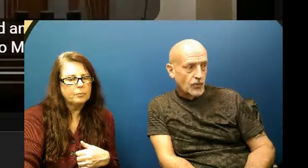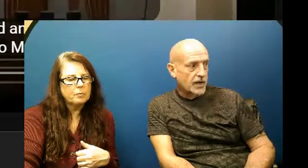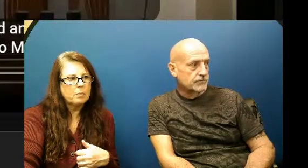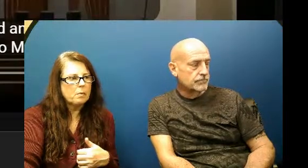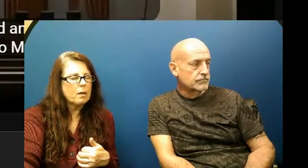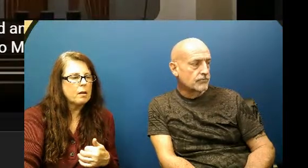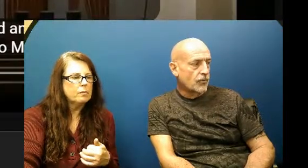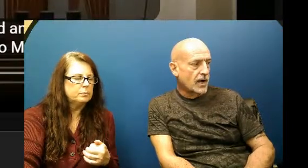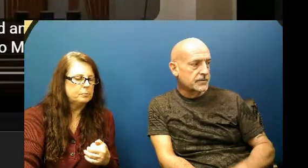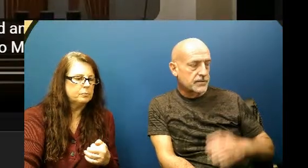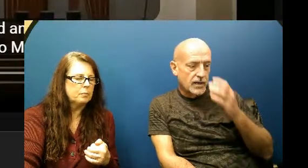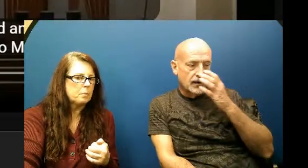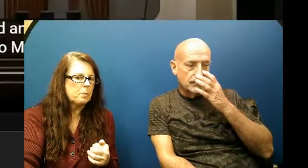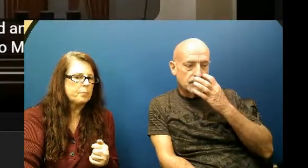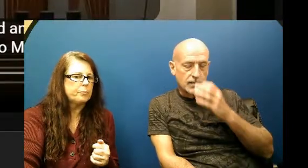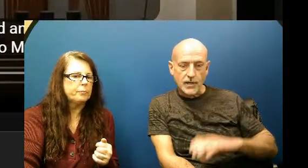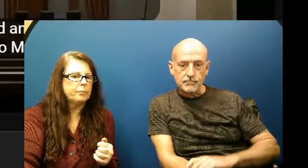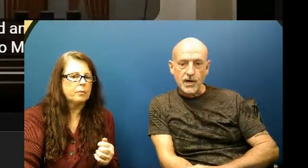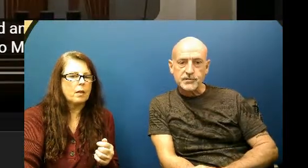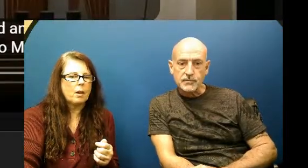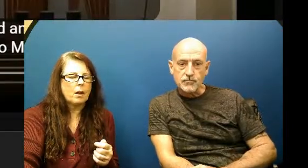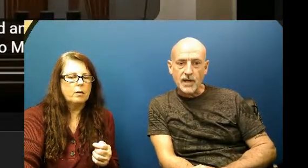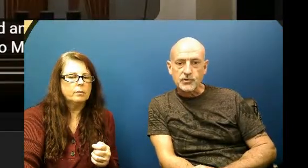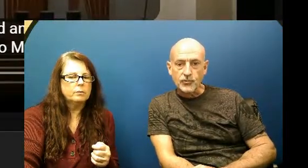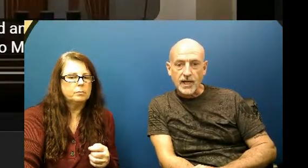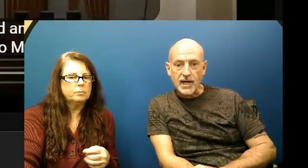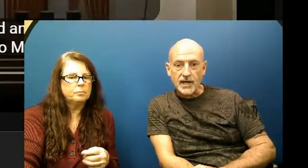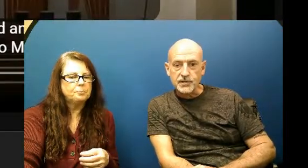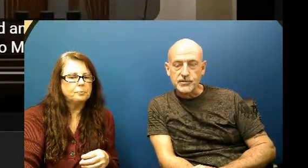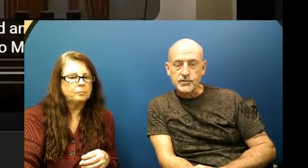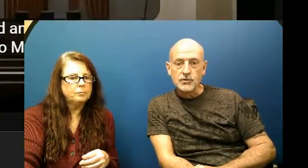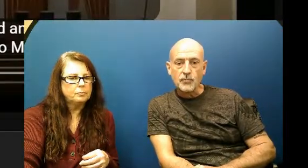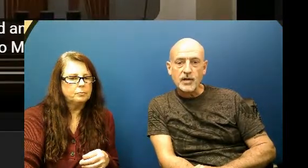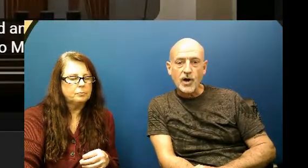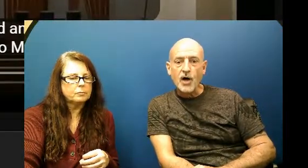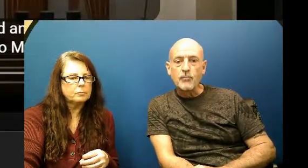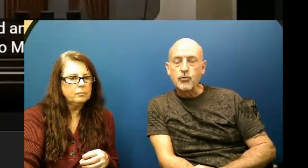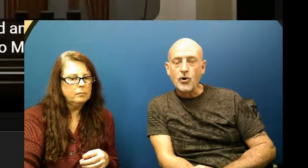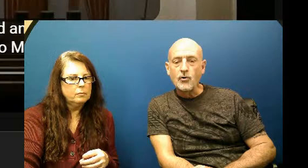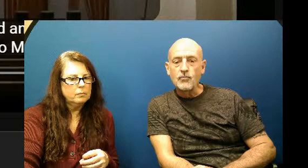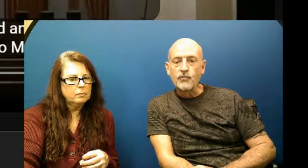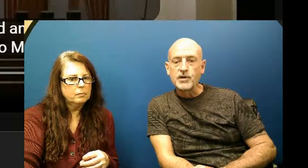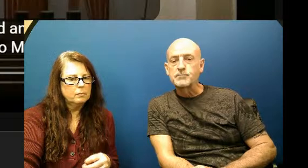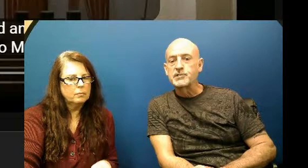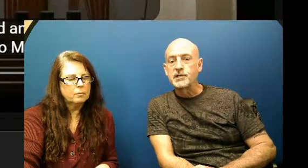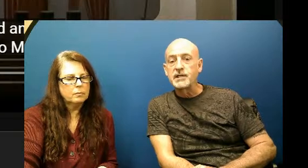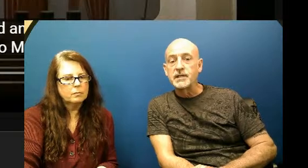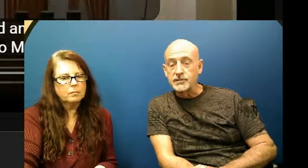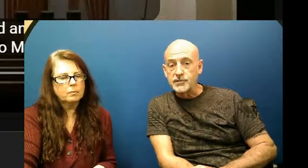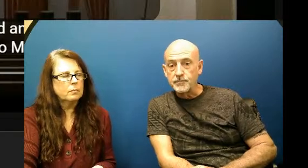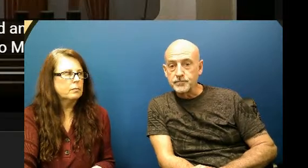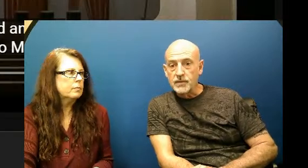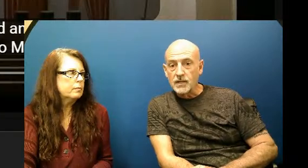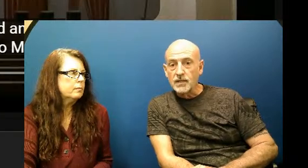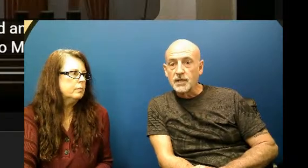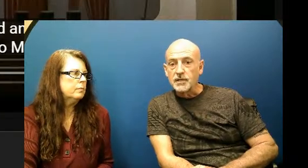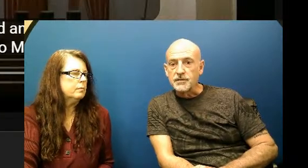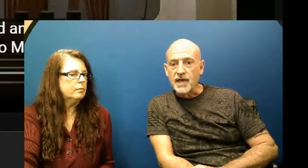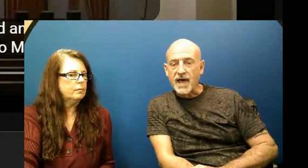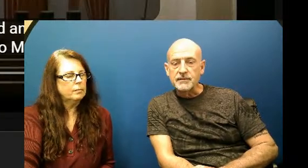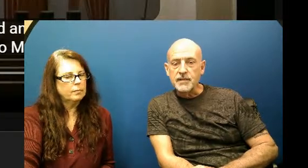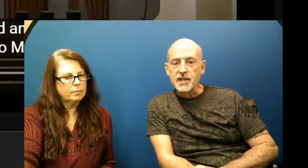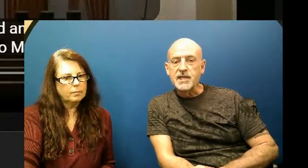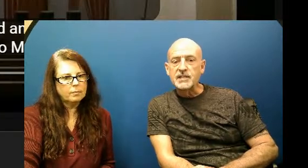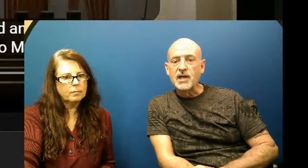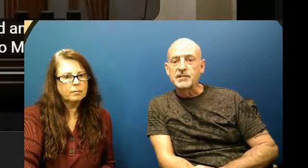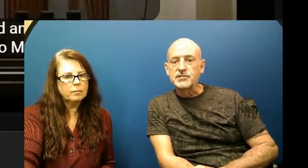And what Elon Musk came to realize is no matter how pro free speech he is,